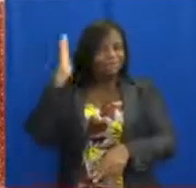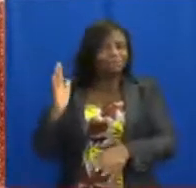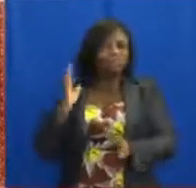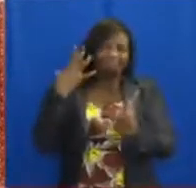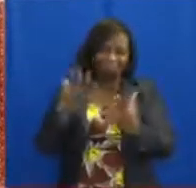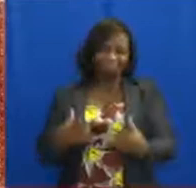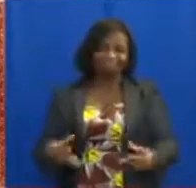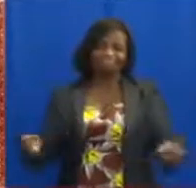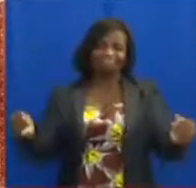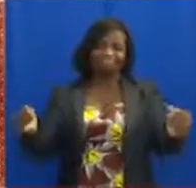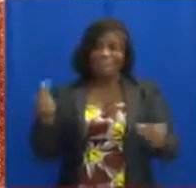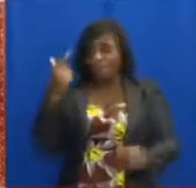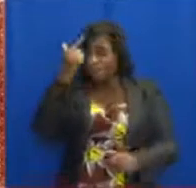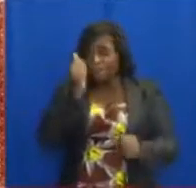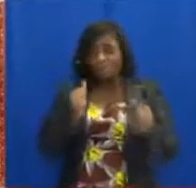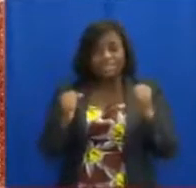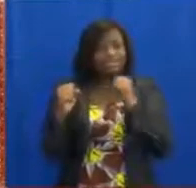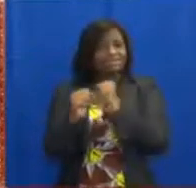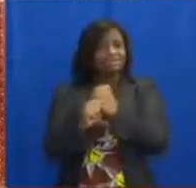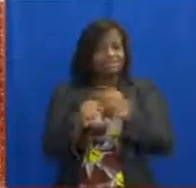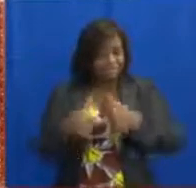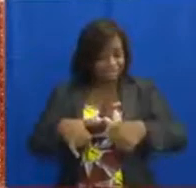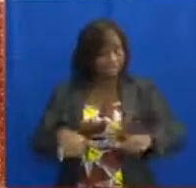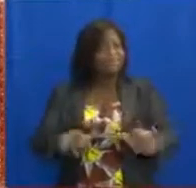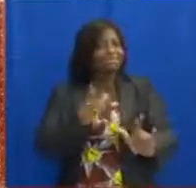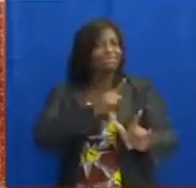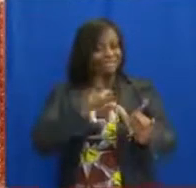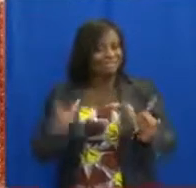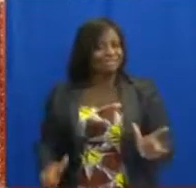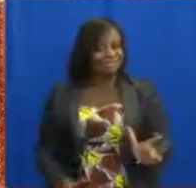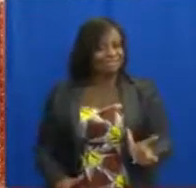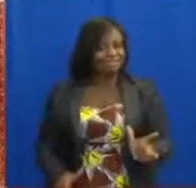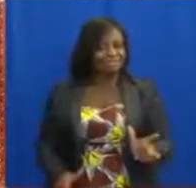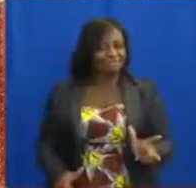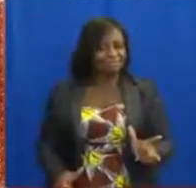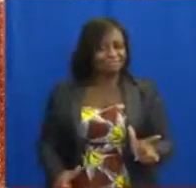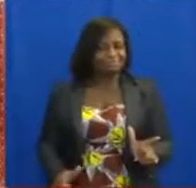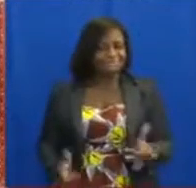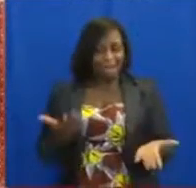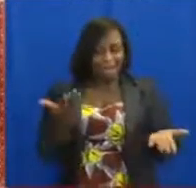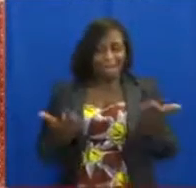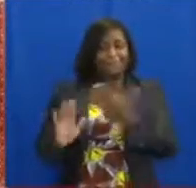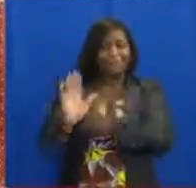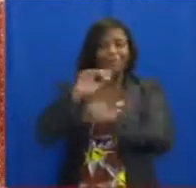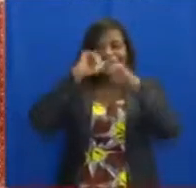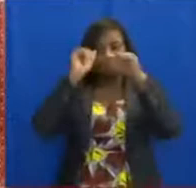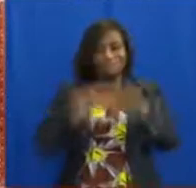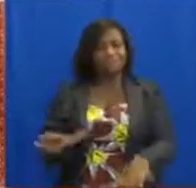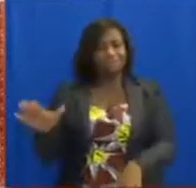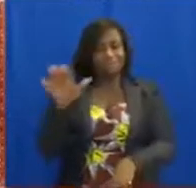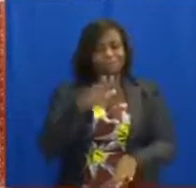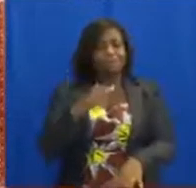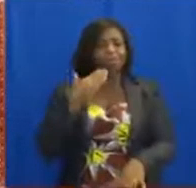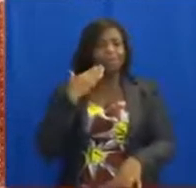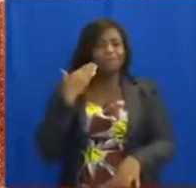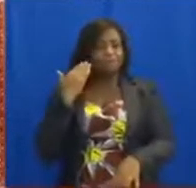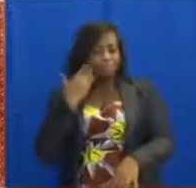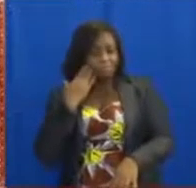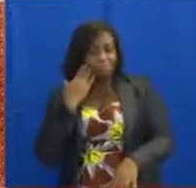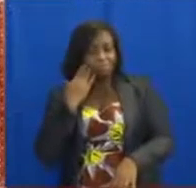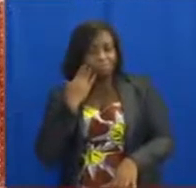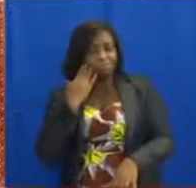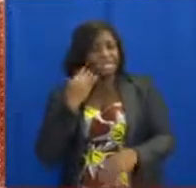shall pass, for the battle is still the Lord's. May God bless us all in our homeland